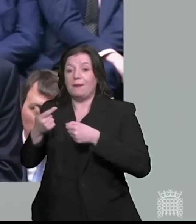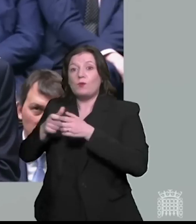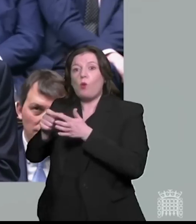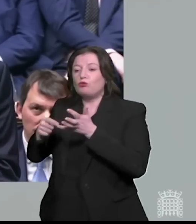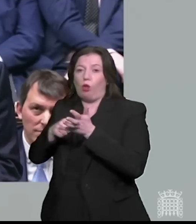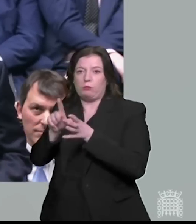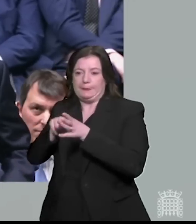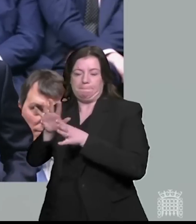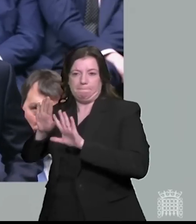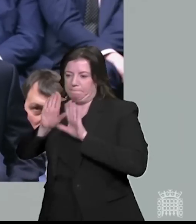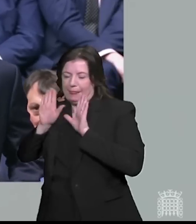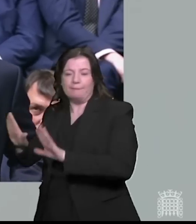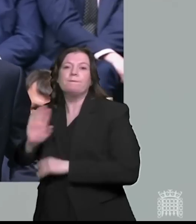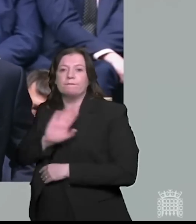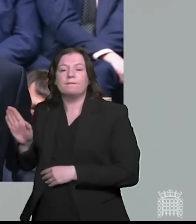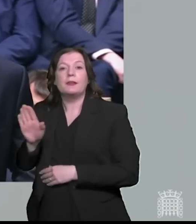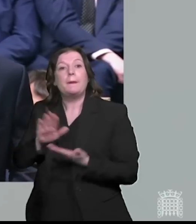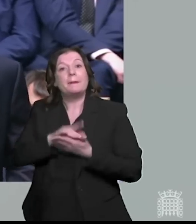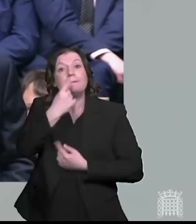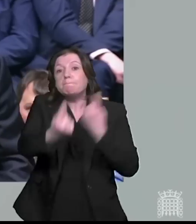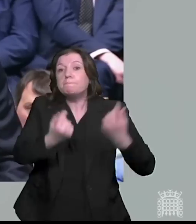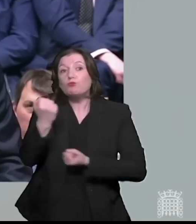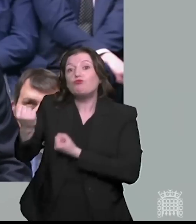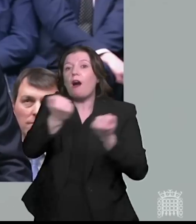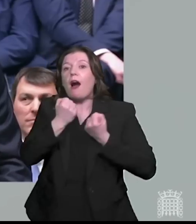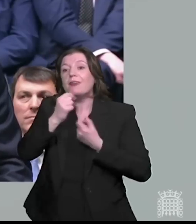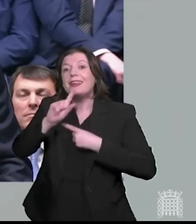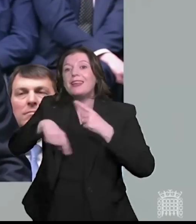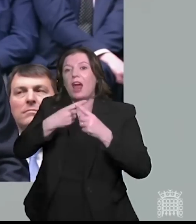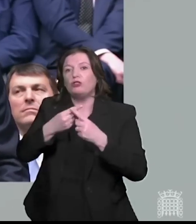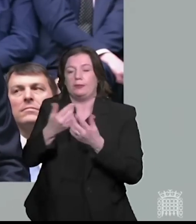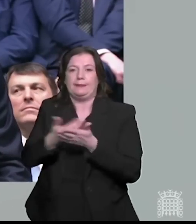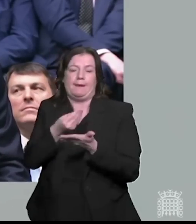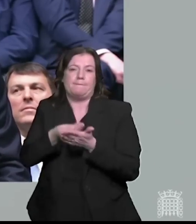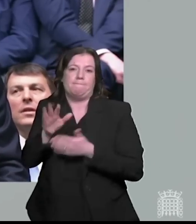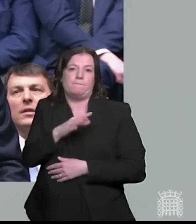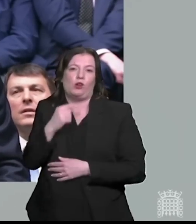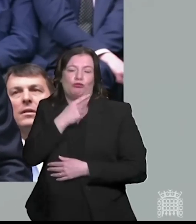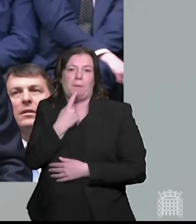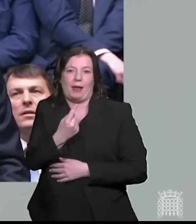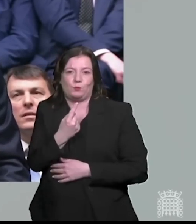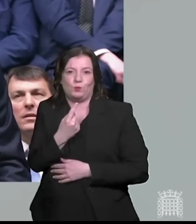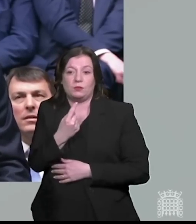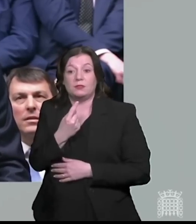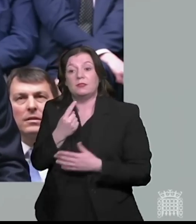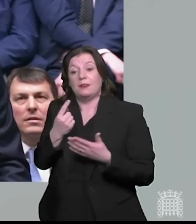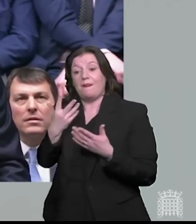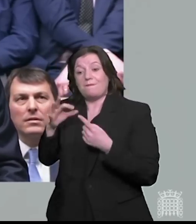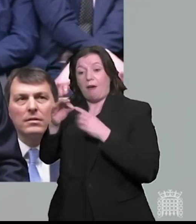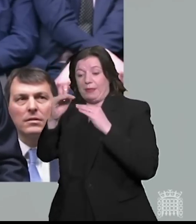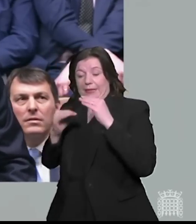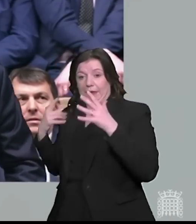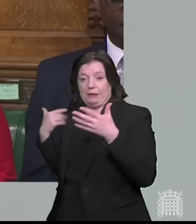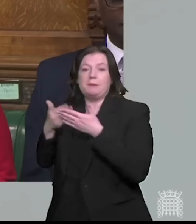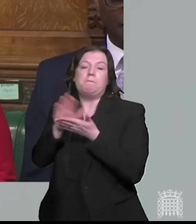duty too. That saves the average driver £100 next year and around £200 since the 5p cut